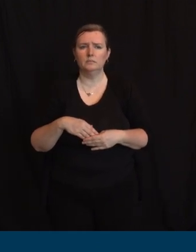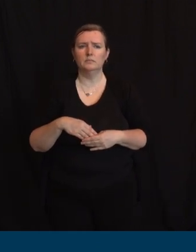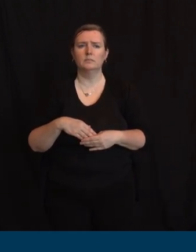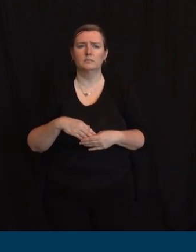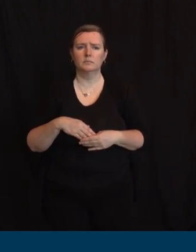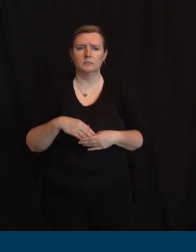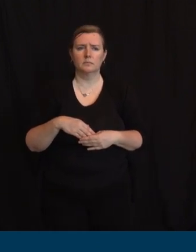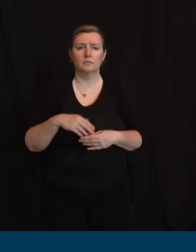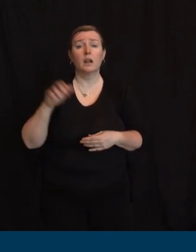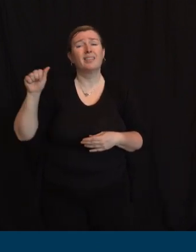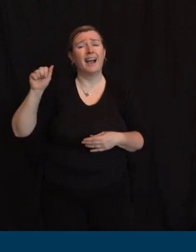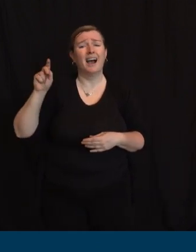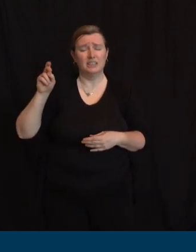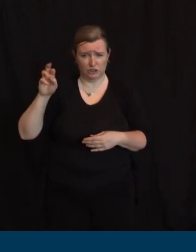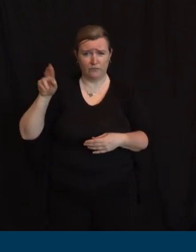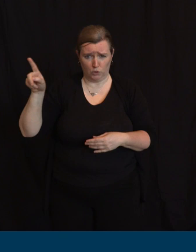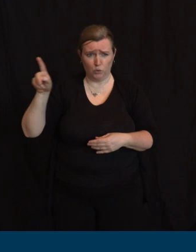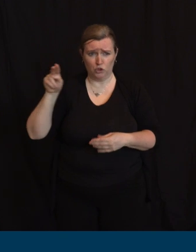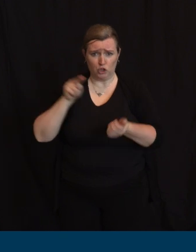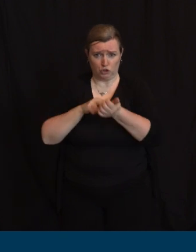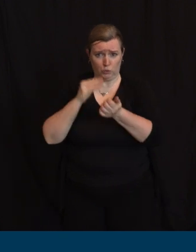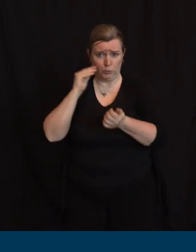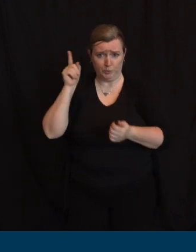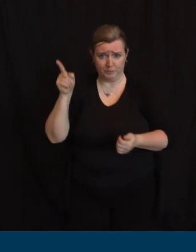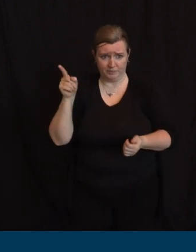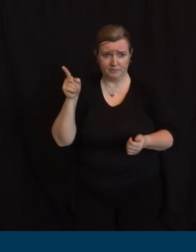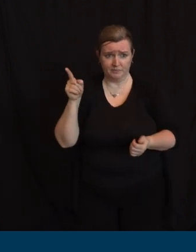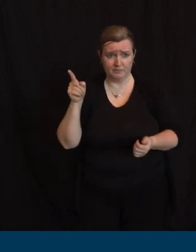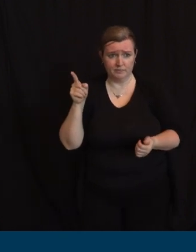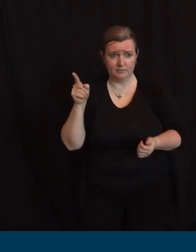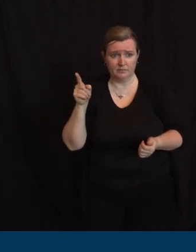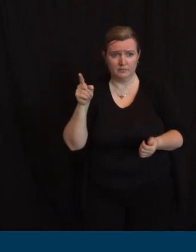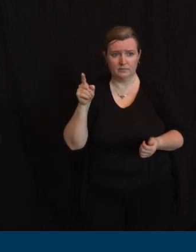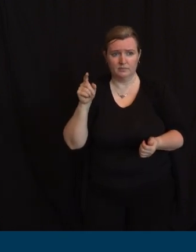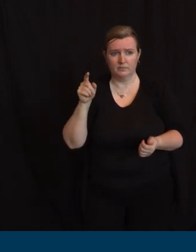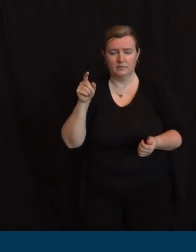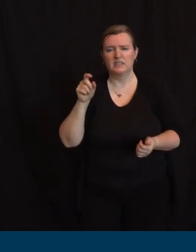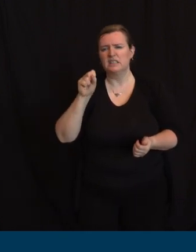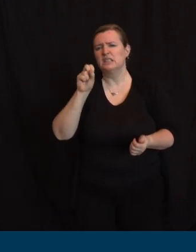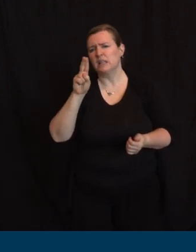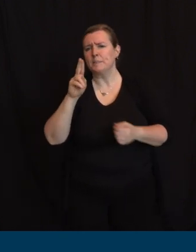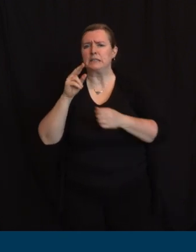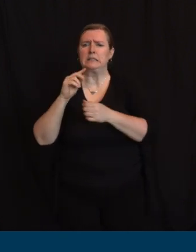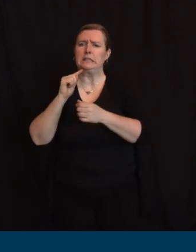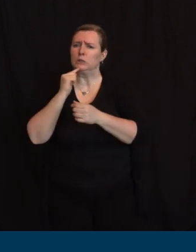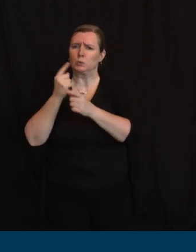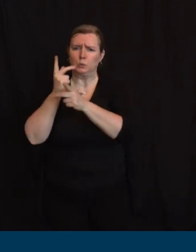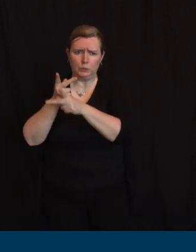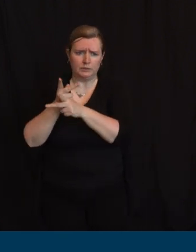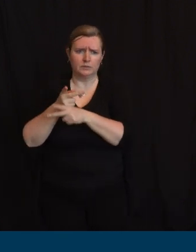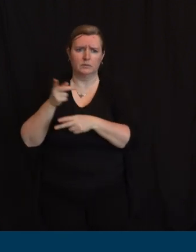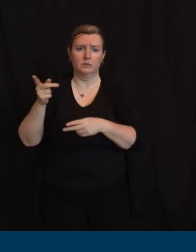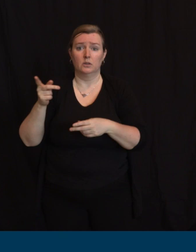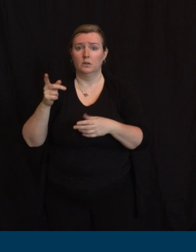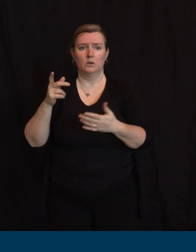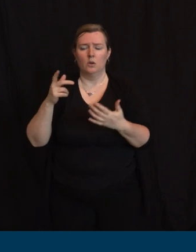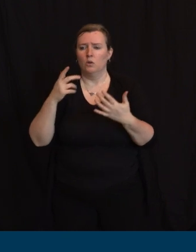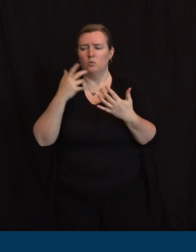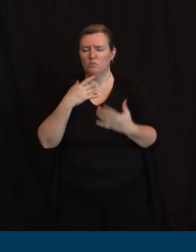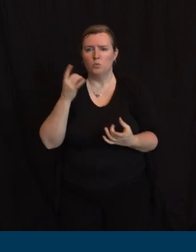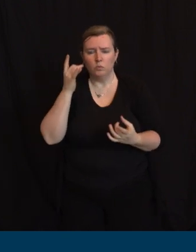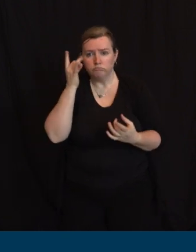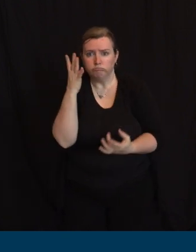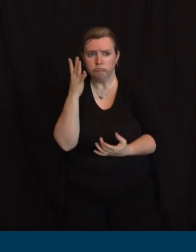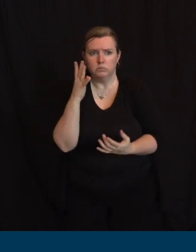centers. I mean, this is just completely beyond the pale. It's not just, unfortunately, I wish it was just saying, that this is a narrow issue. This is